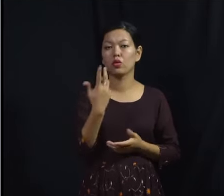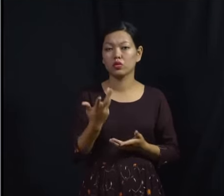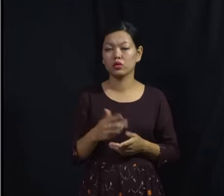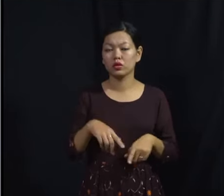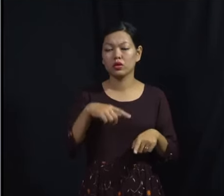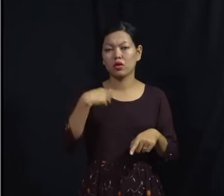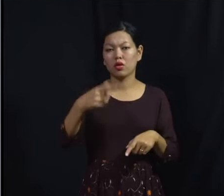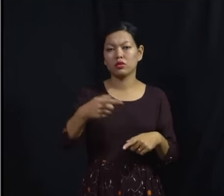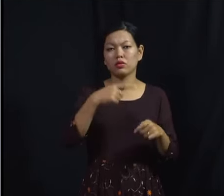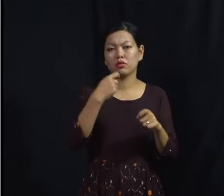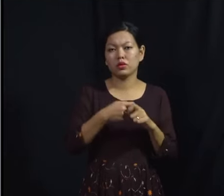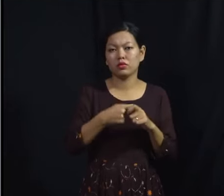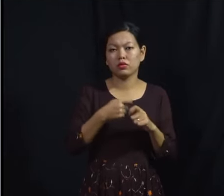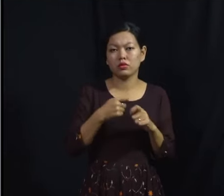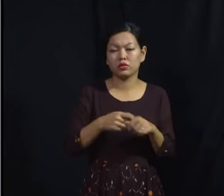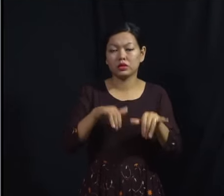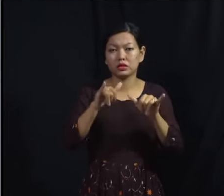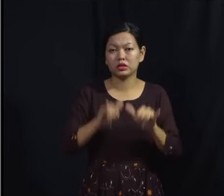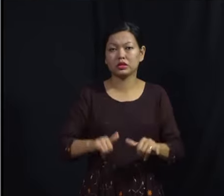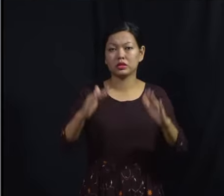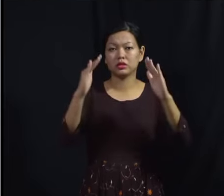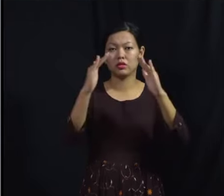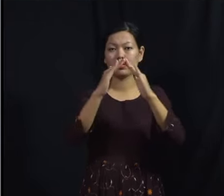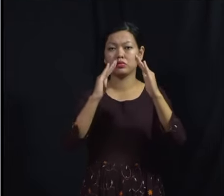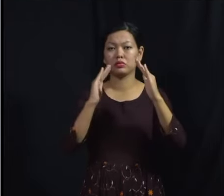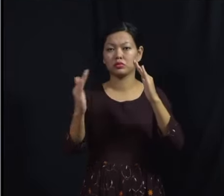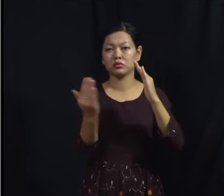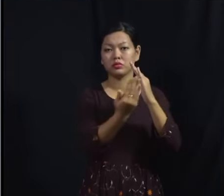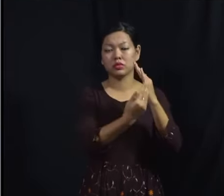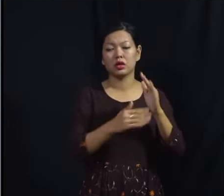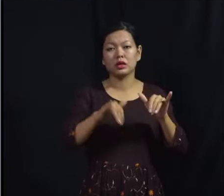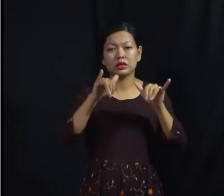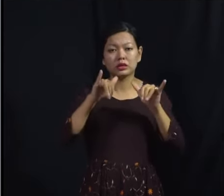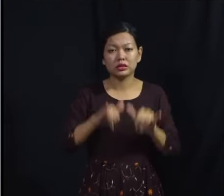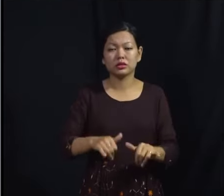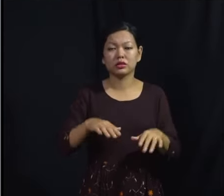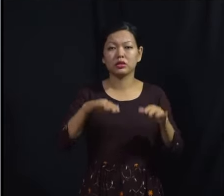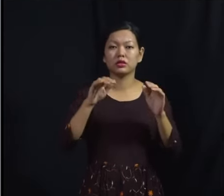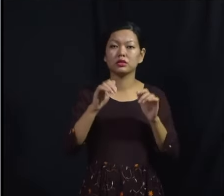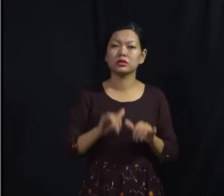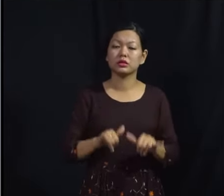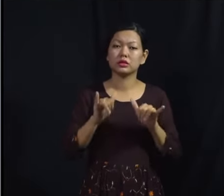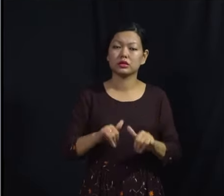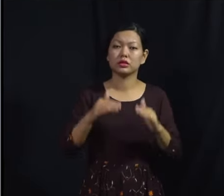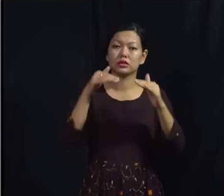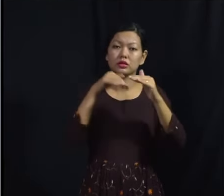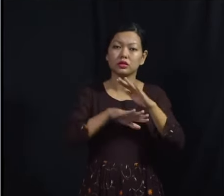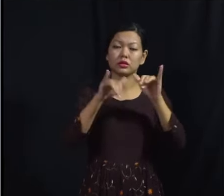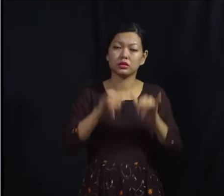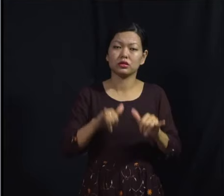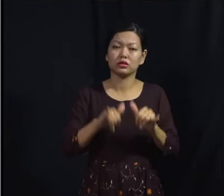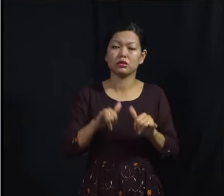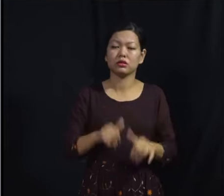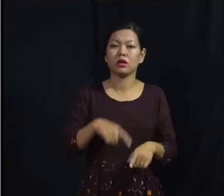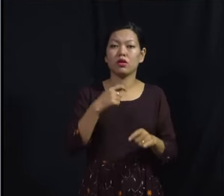work at home and does not necessarily go out and work in order to earn for the family.